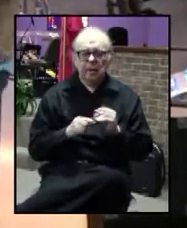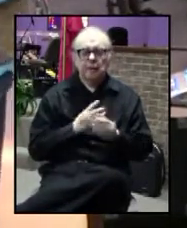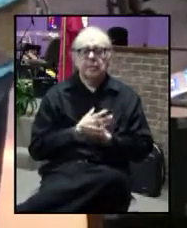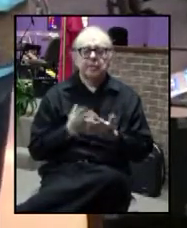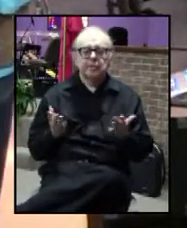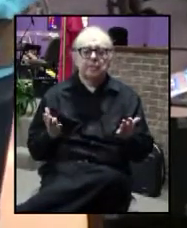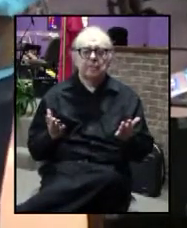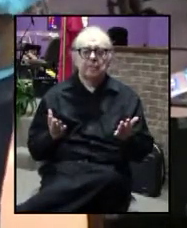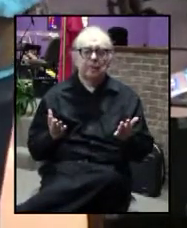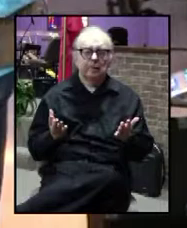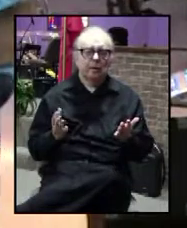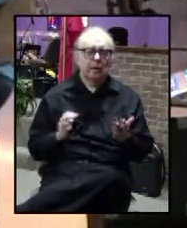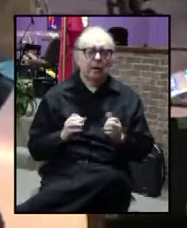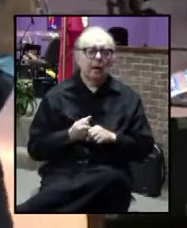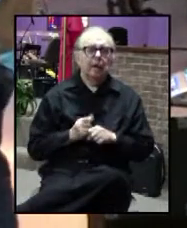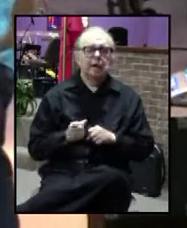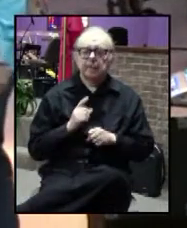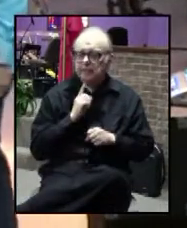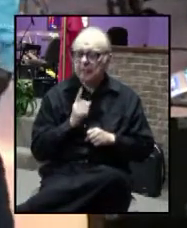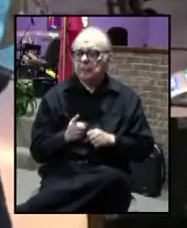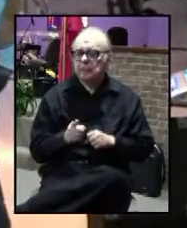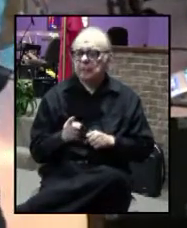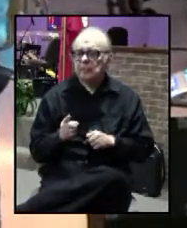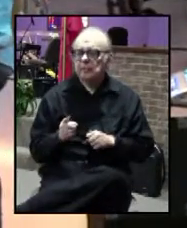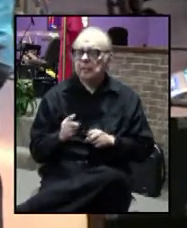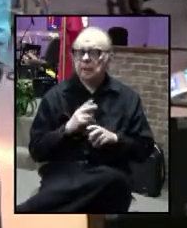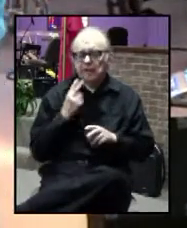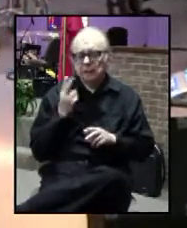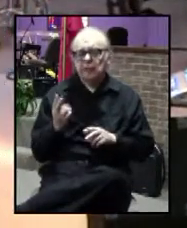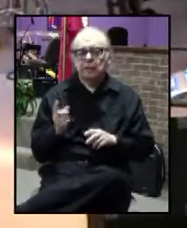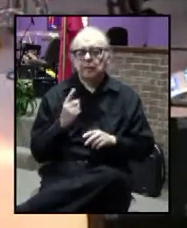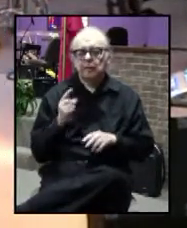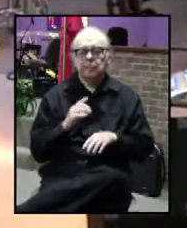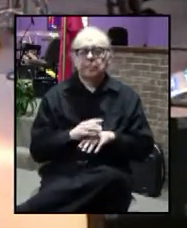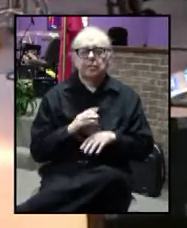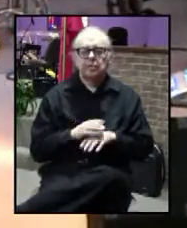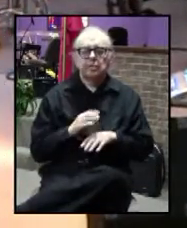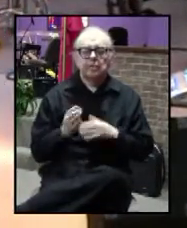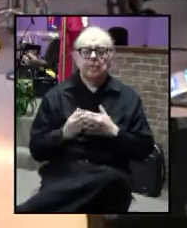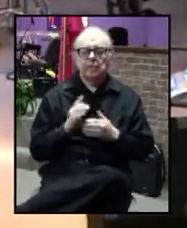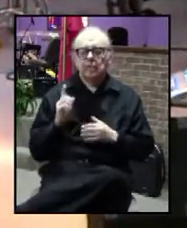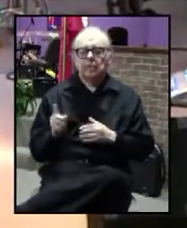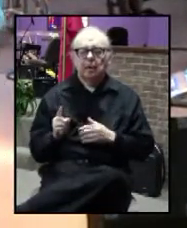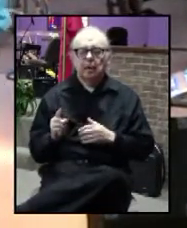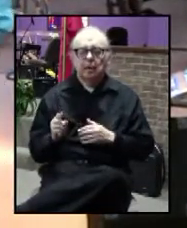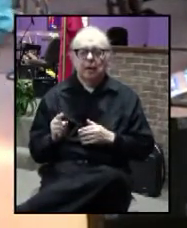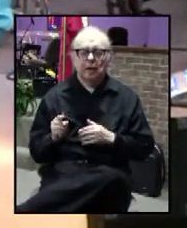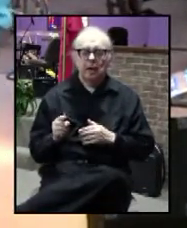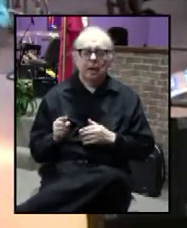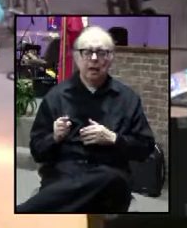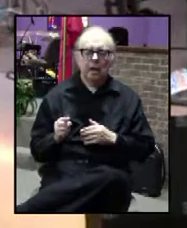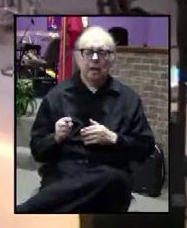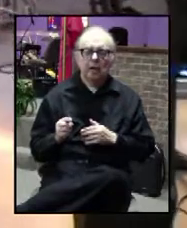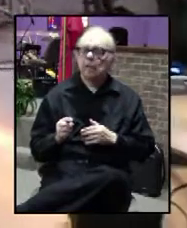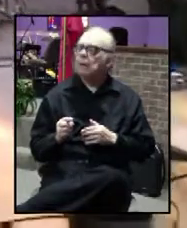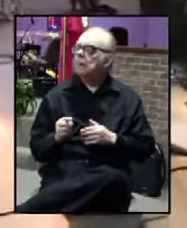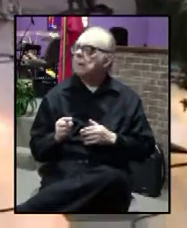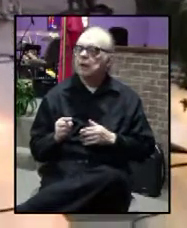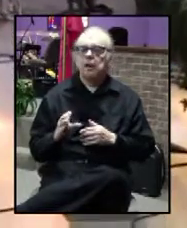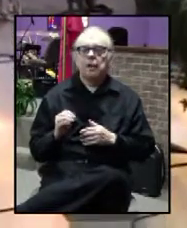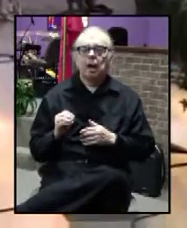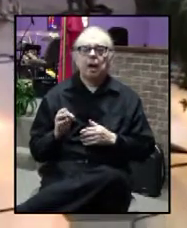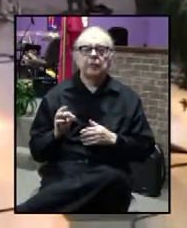things and how to get the answers. But if you look, we're the only one. The closest one, the bridge was part of it in